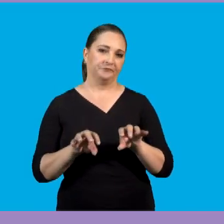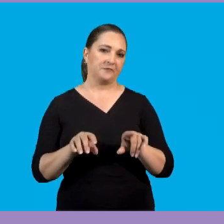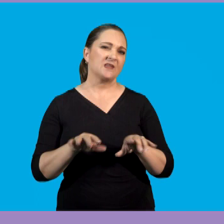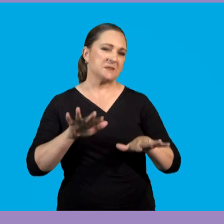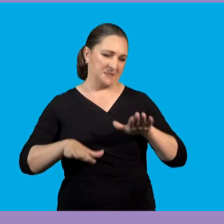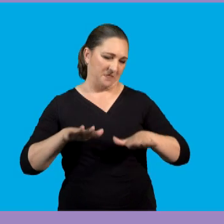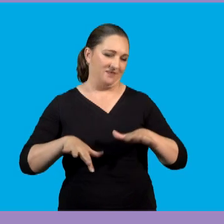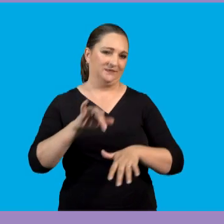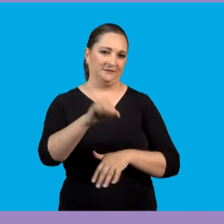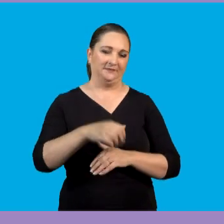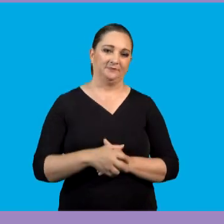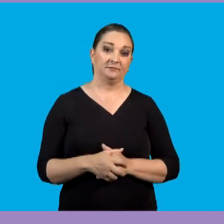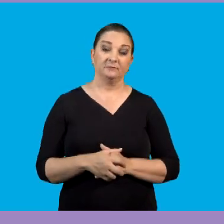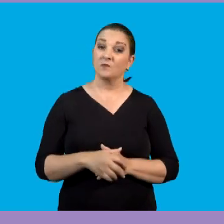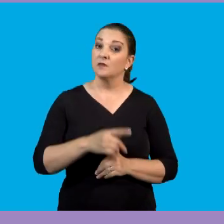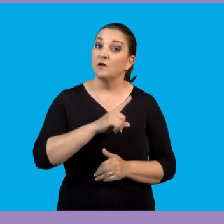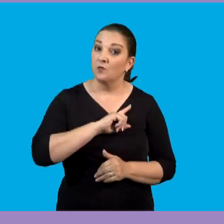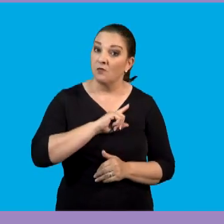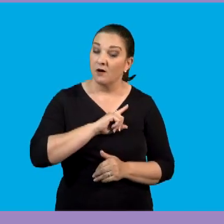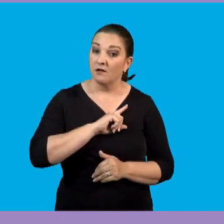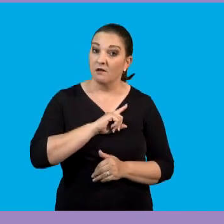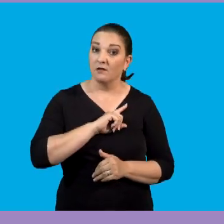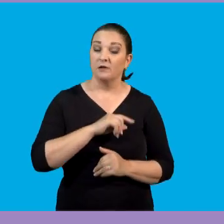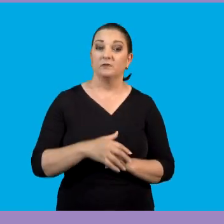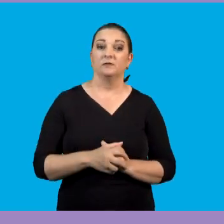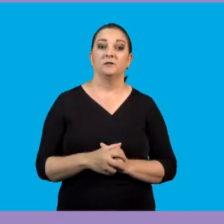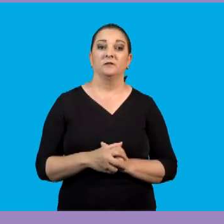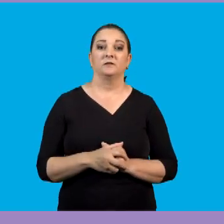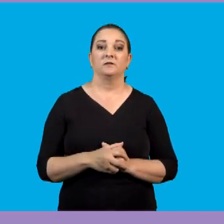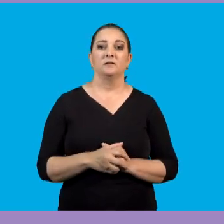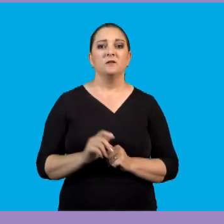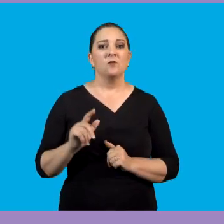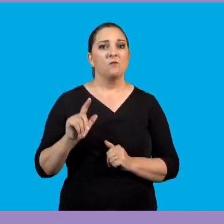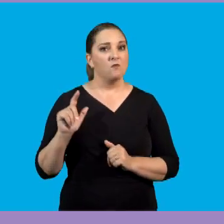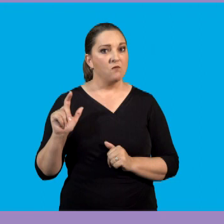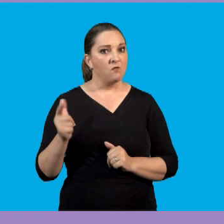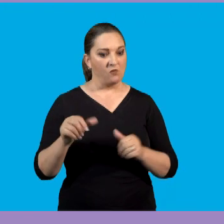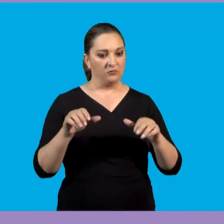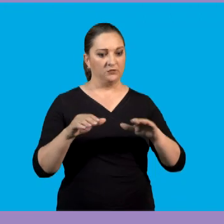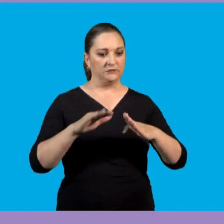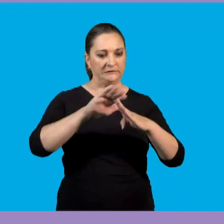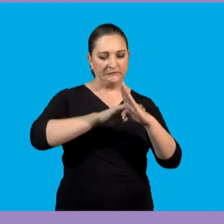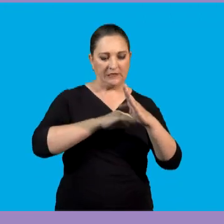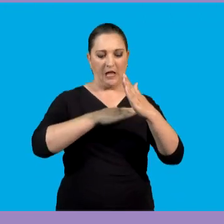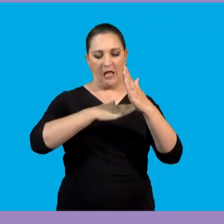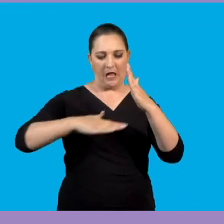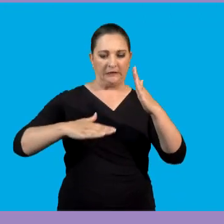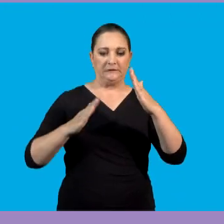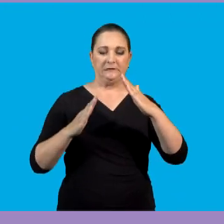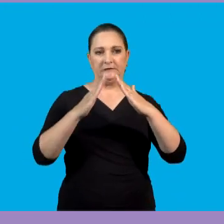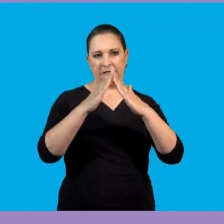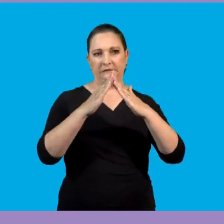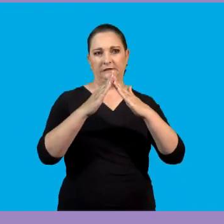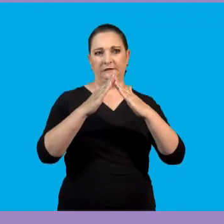And our reason for that is because all the corresponding sides are equal, or we can